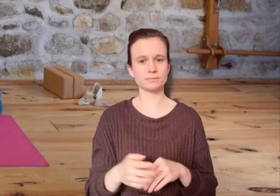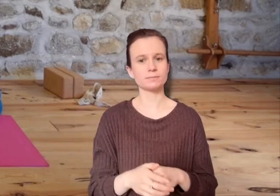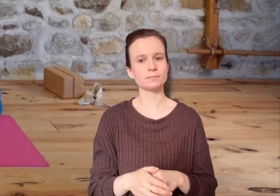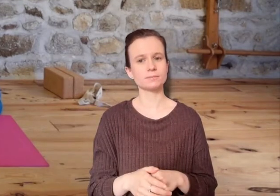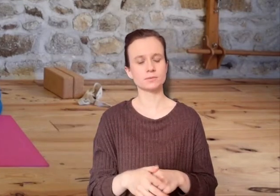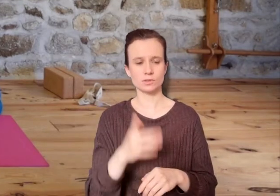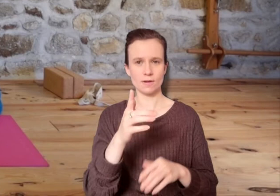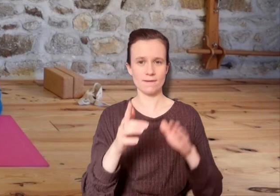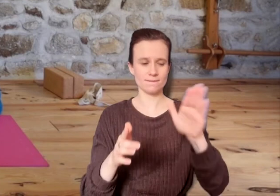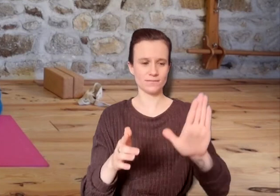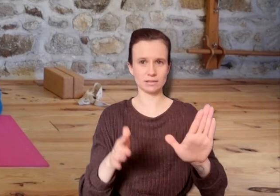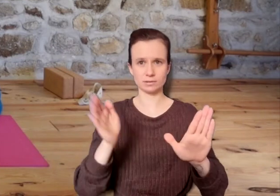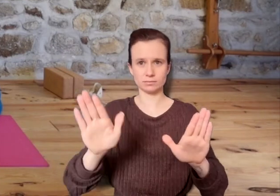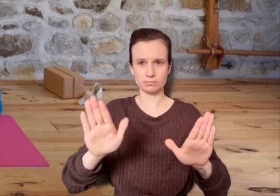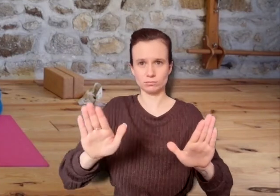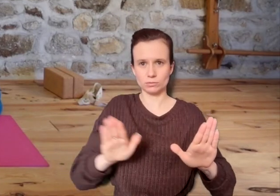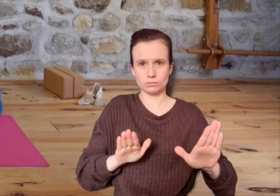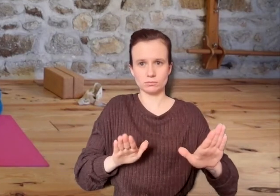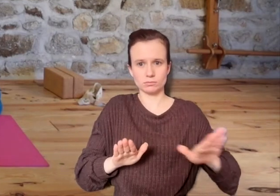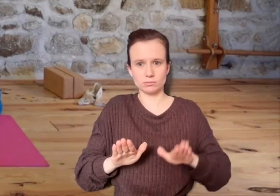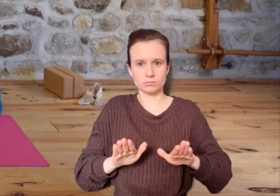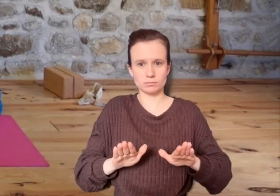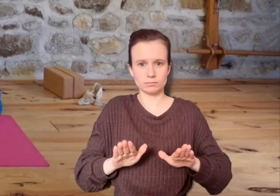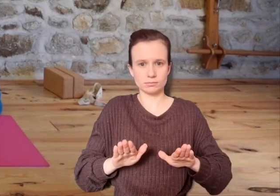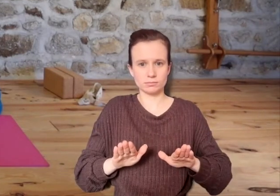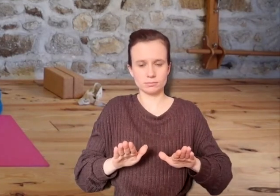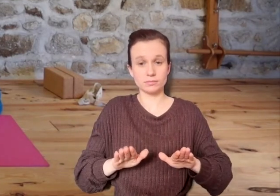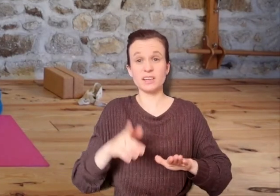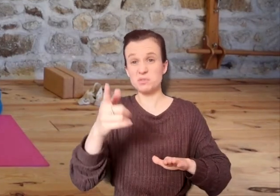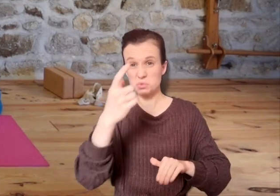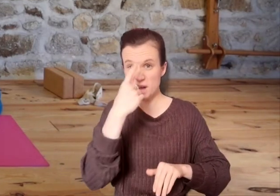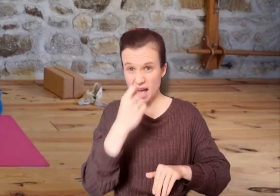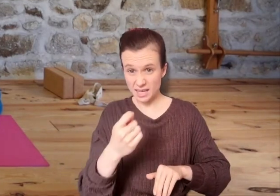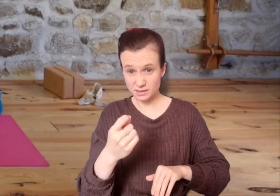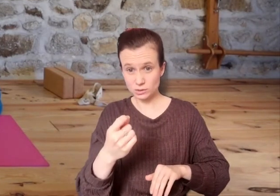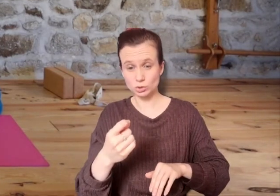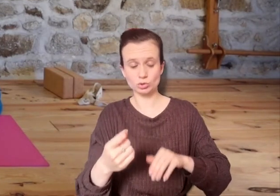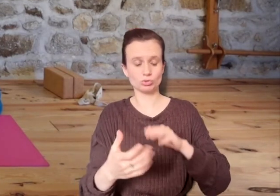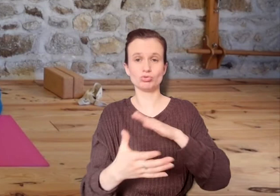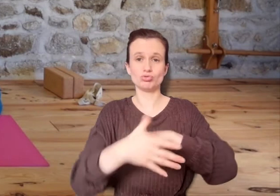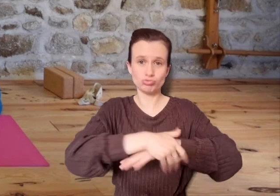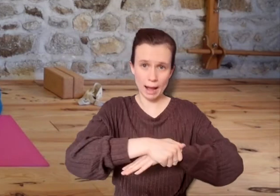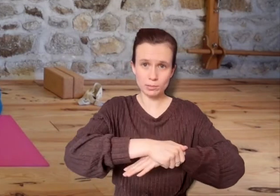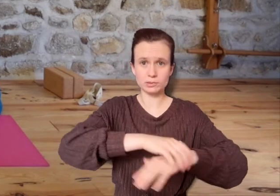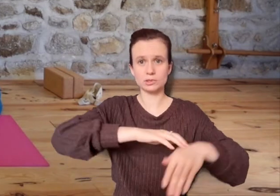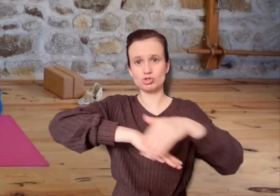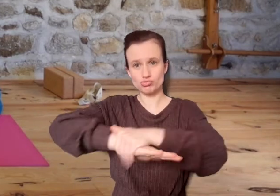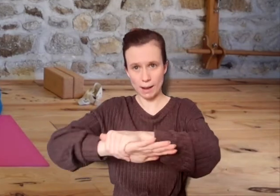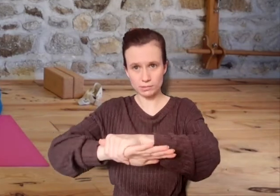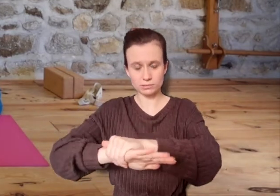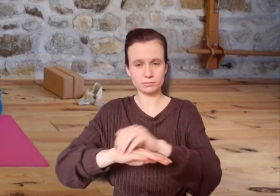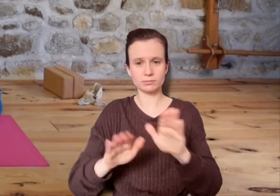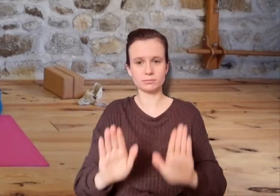up to you. You're going to bring those feet nice and close to you. Yeah? If you can, you're